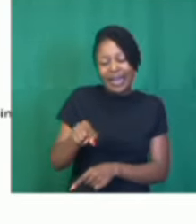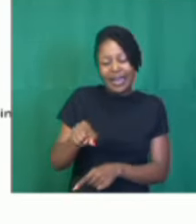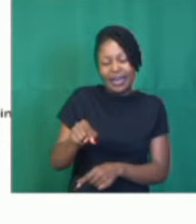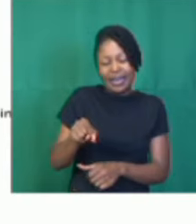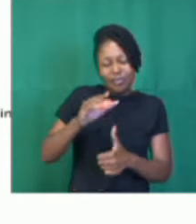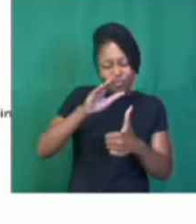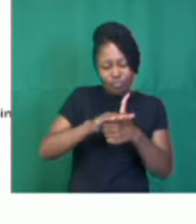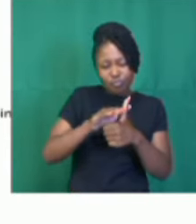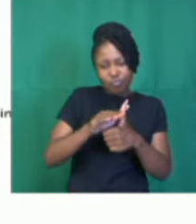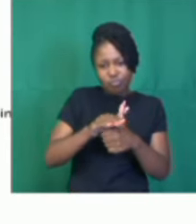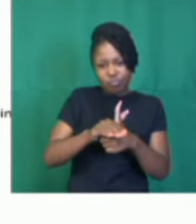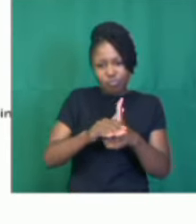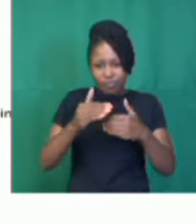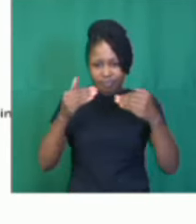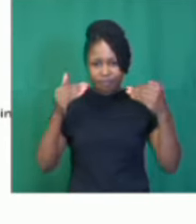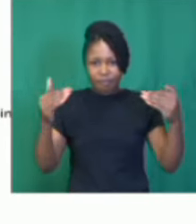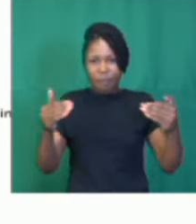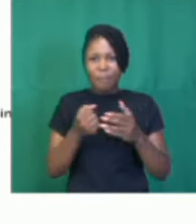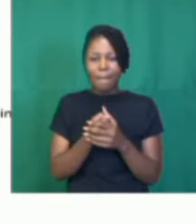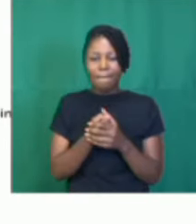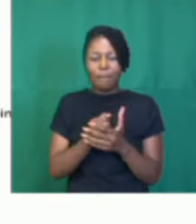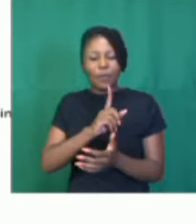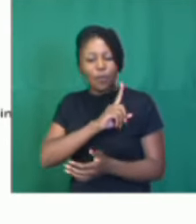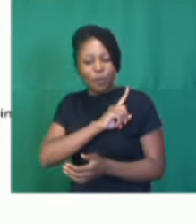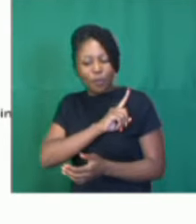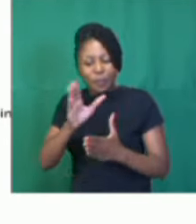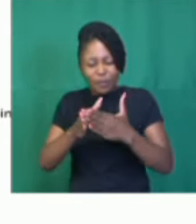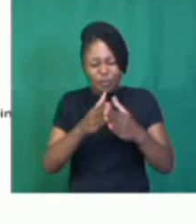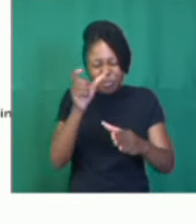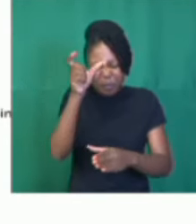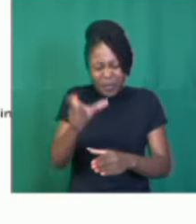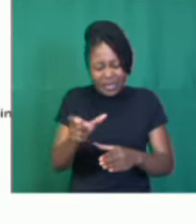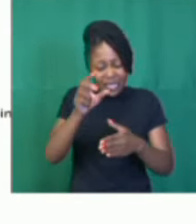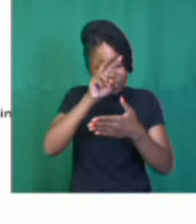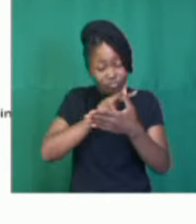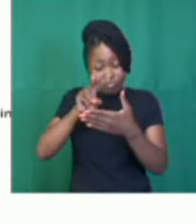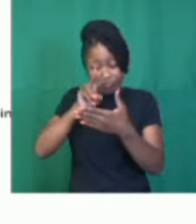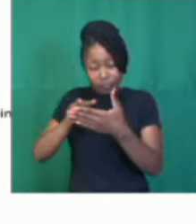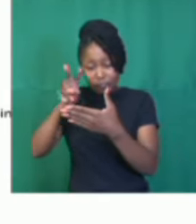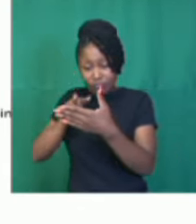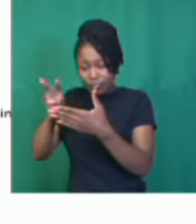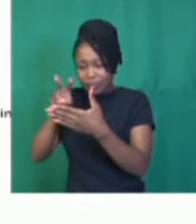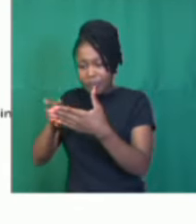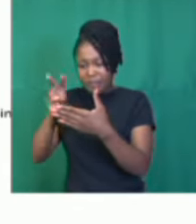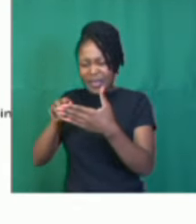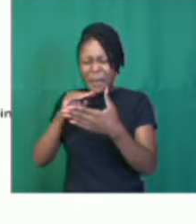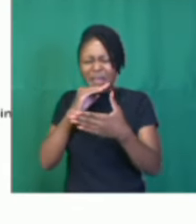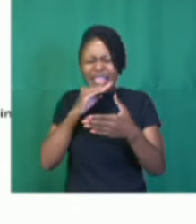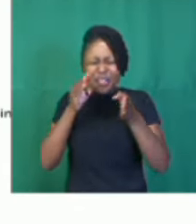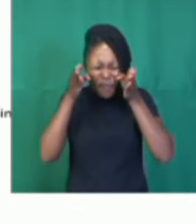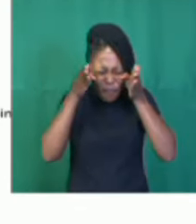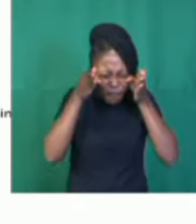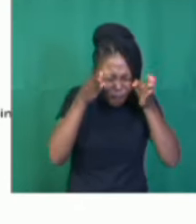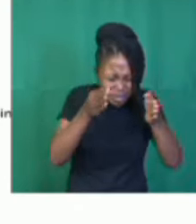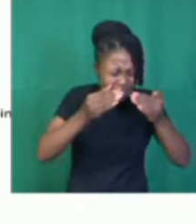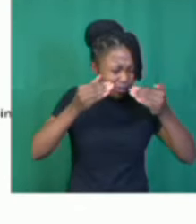important because what the reader does here, they are actually placing or putting extra attention in